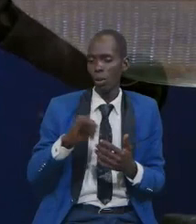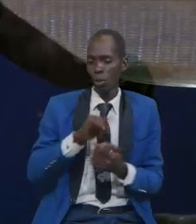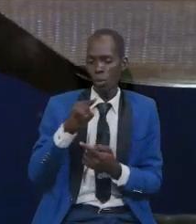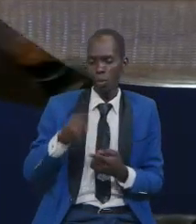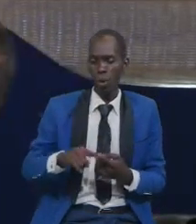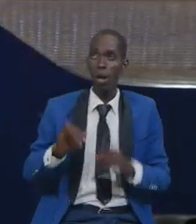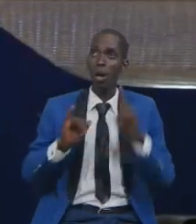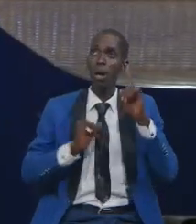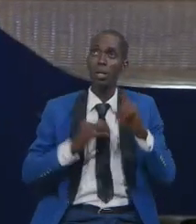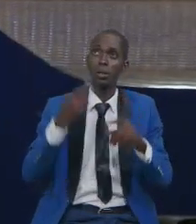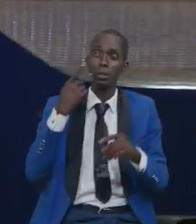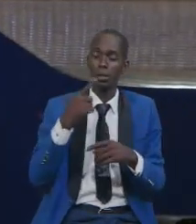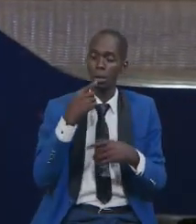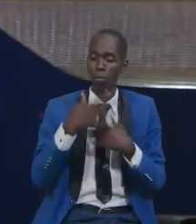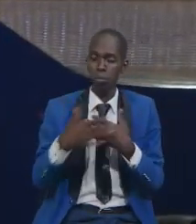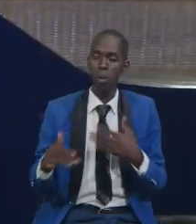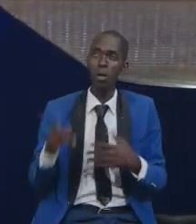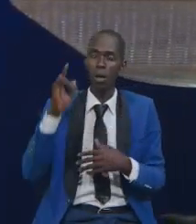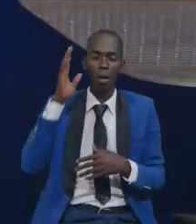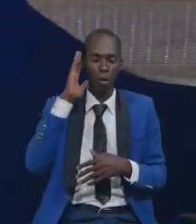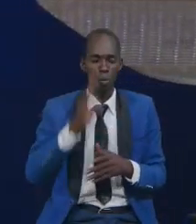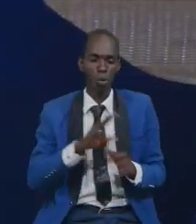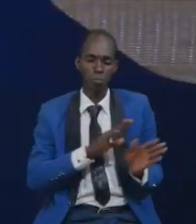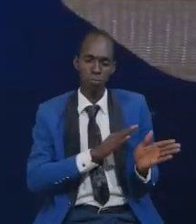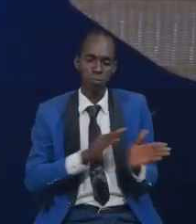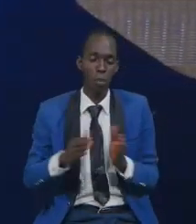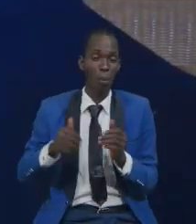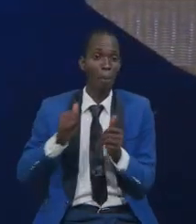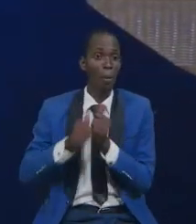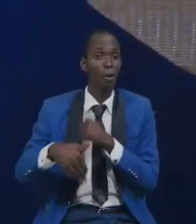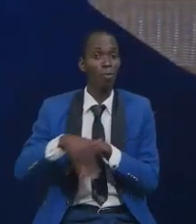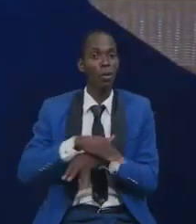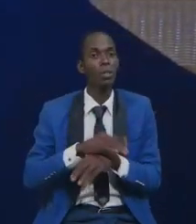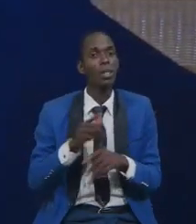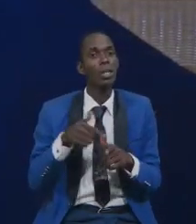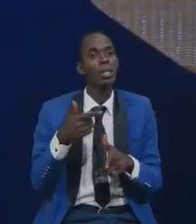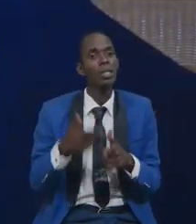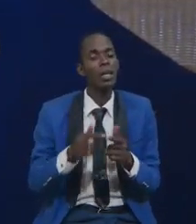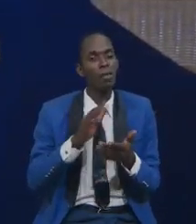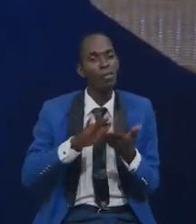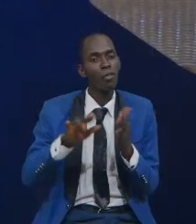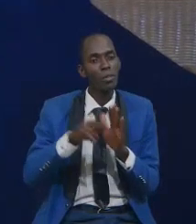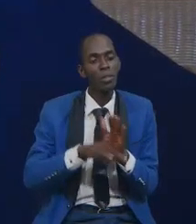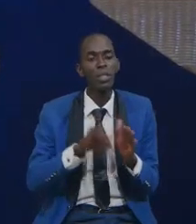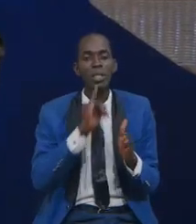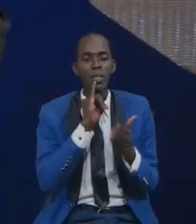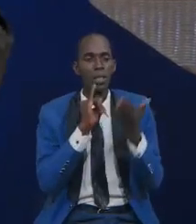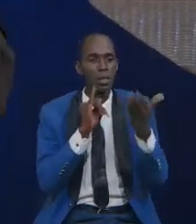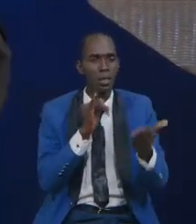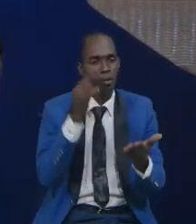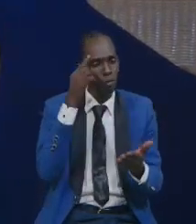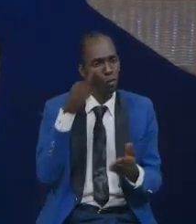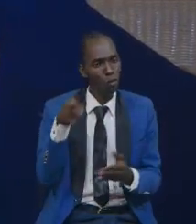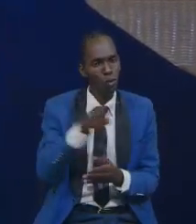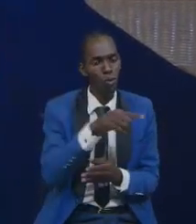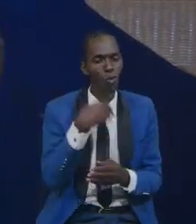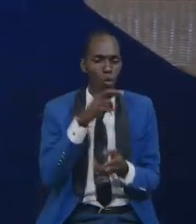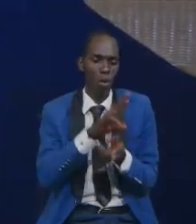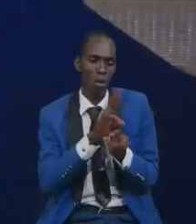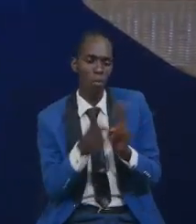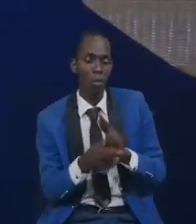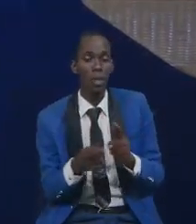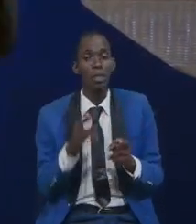will pass over you. Forgiveness is available to those who repent. Regeneration, renewal